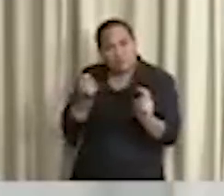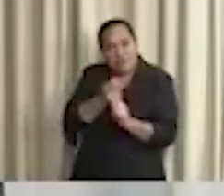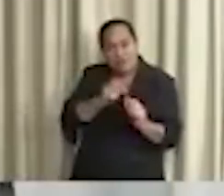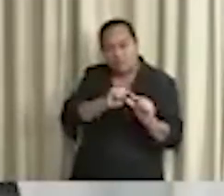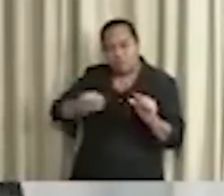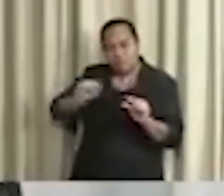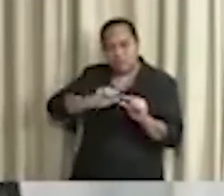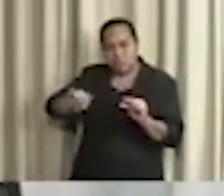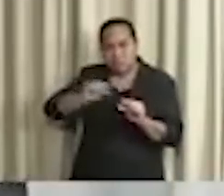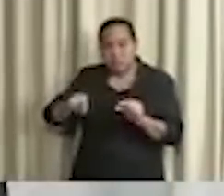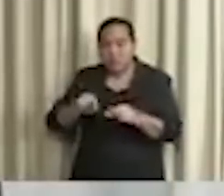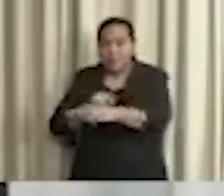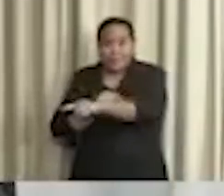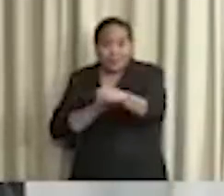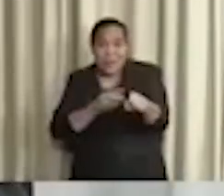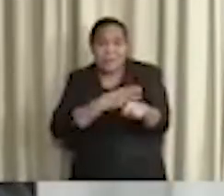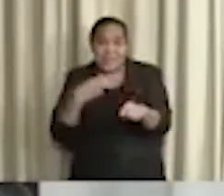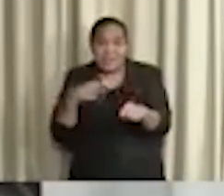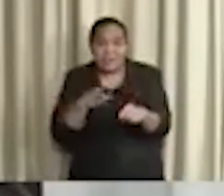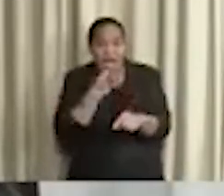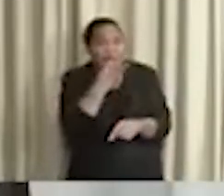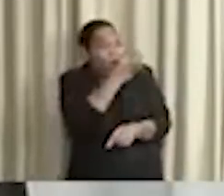received from ministries and other agencies.